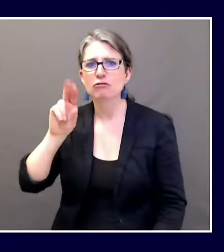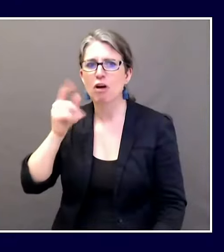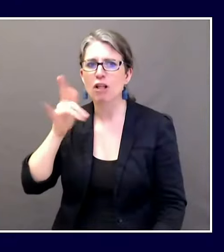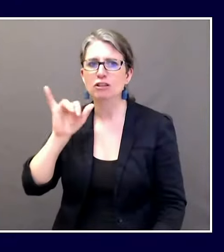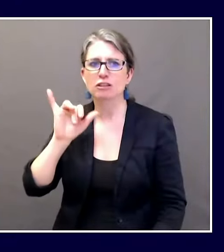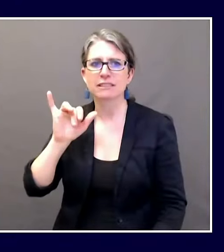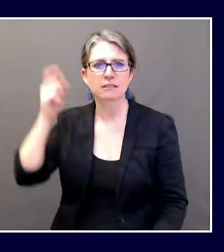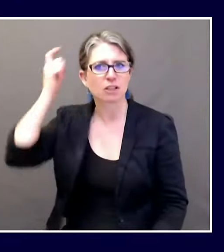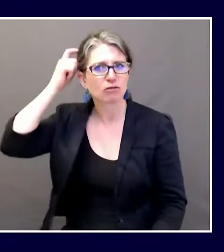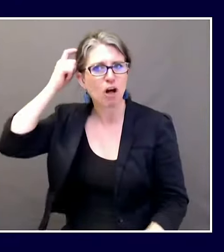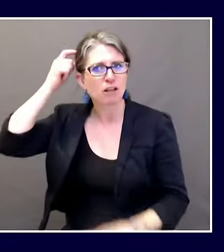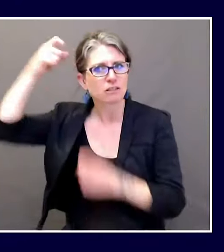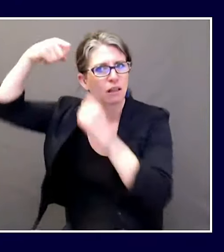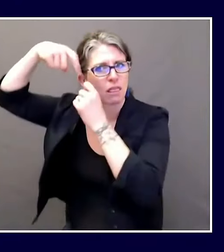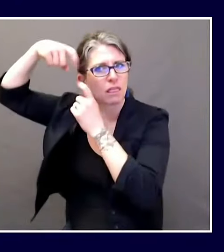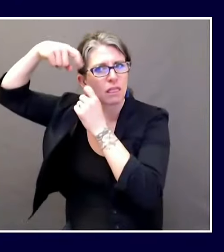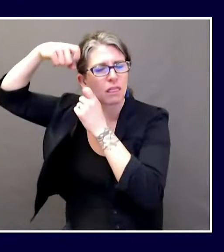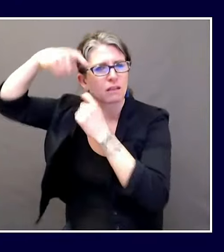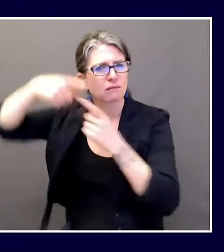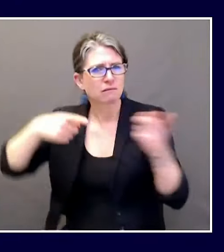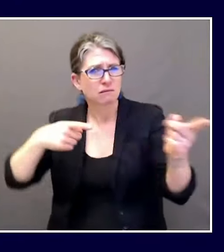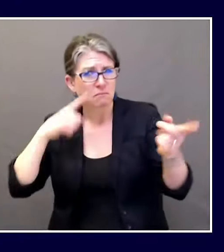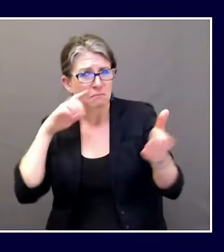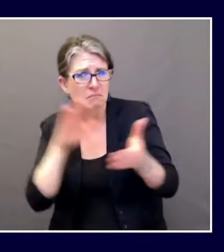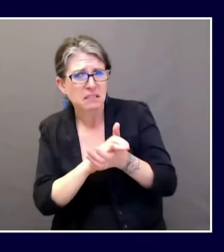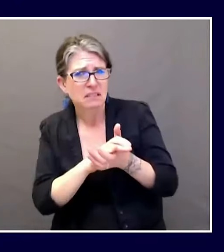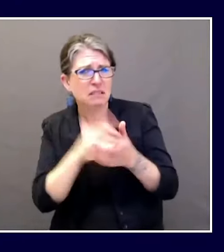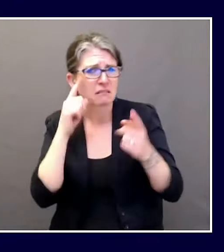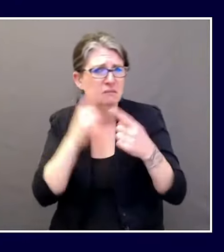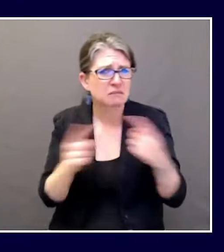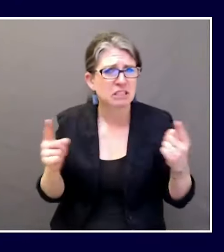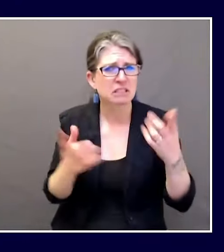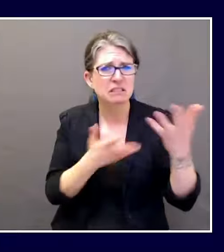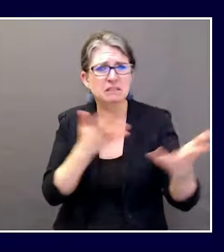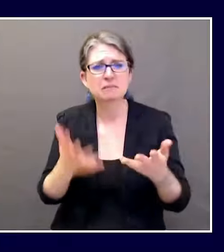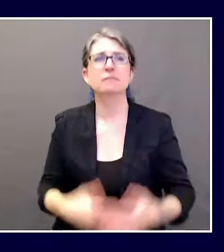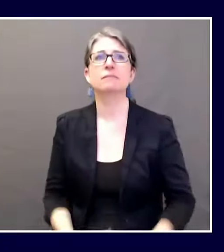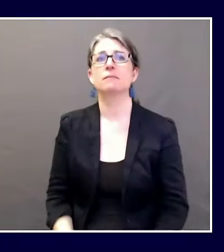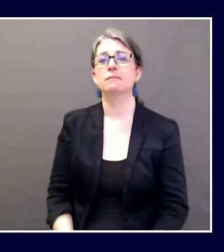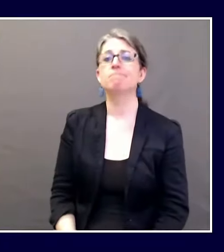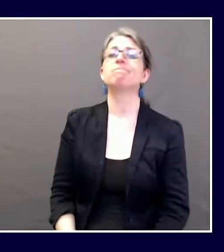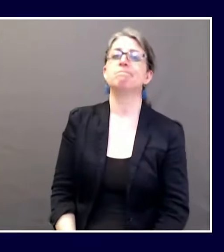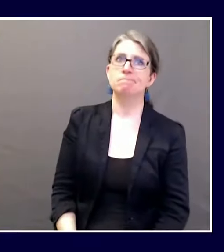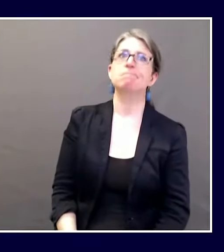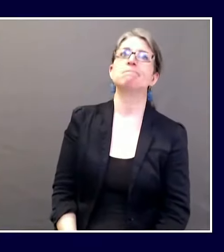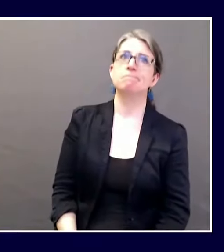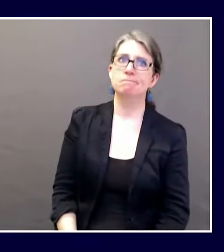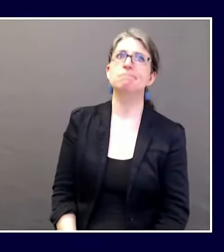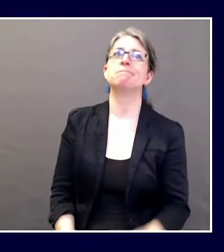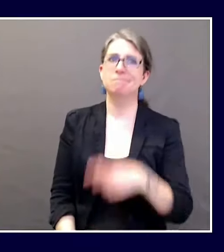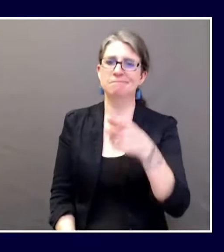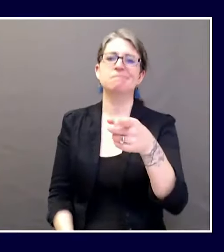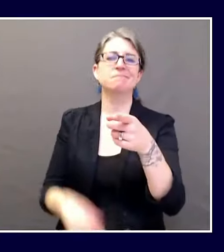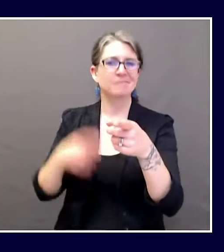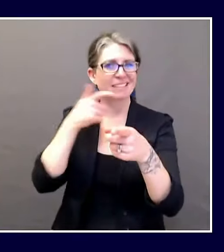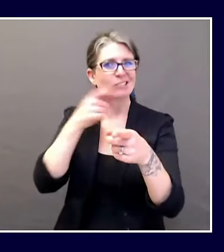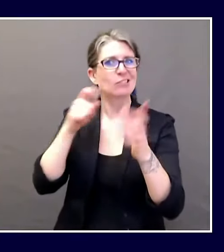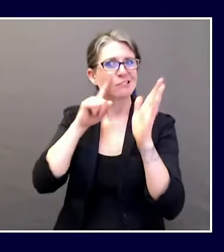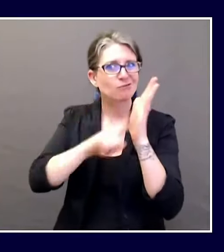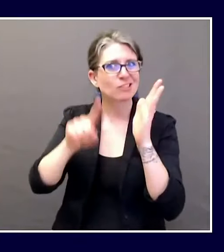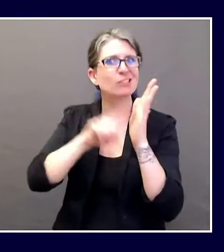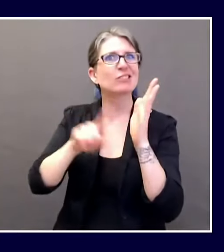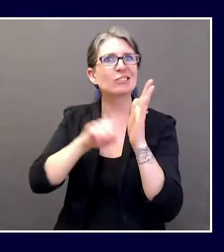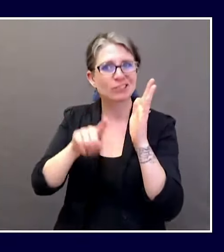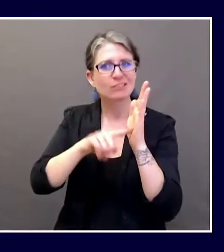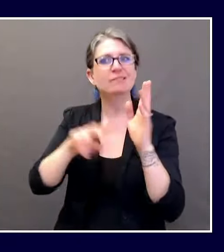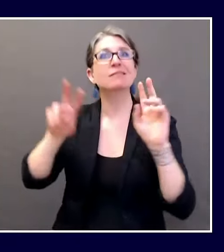medical condition as we learn more. And this has happened repeatedly in medicine. Folks who have asked whether diabetes is